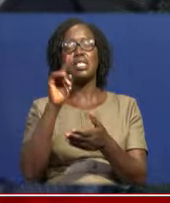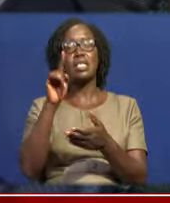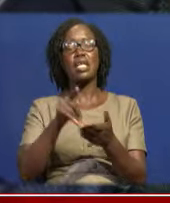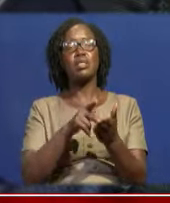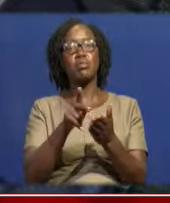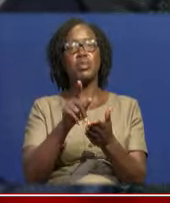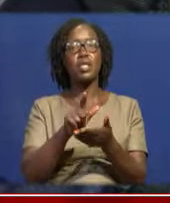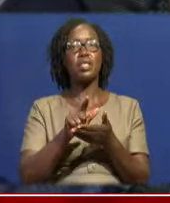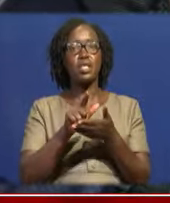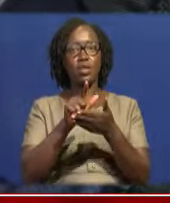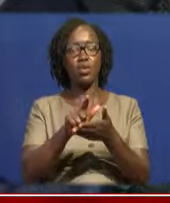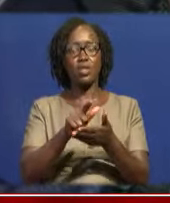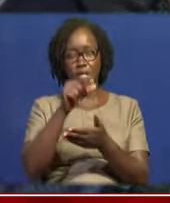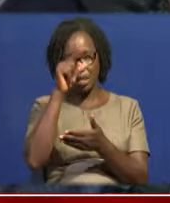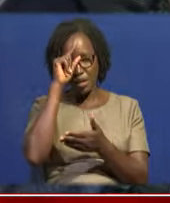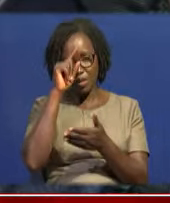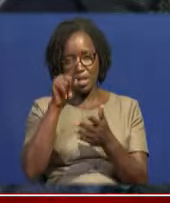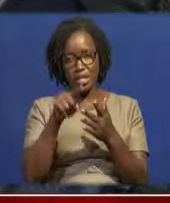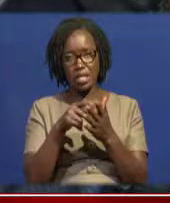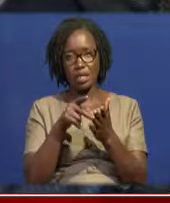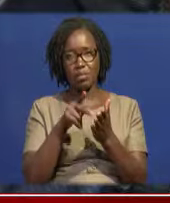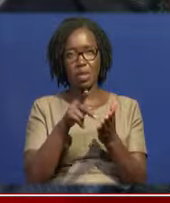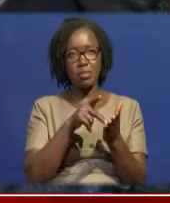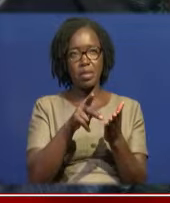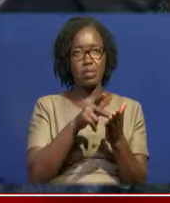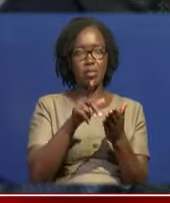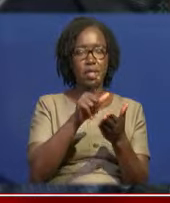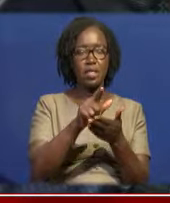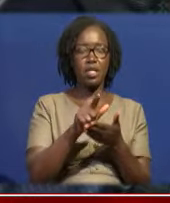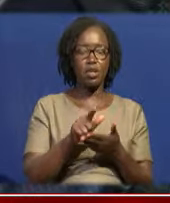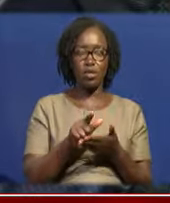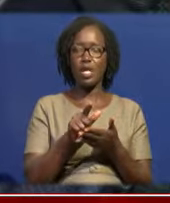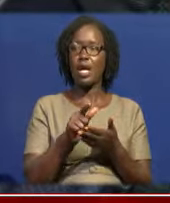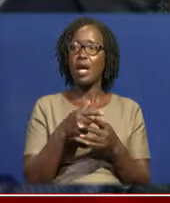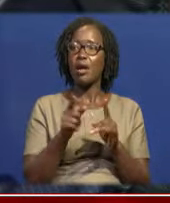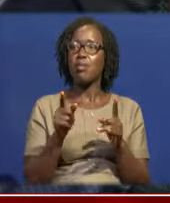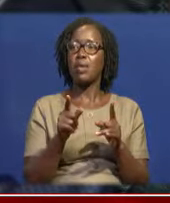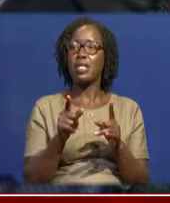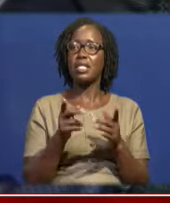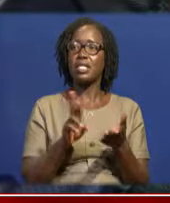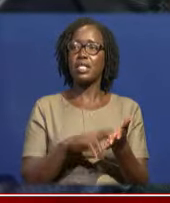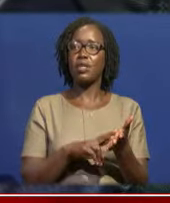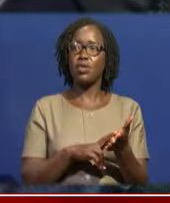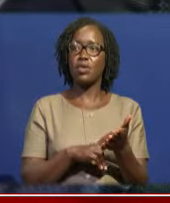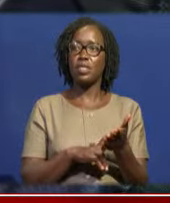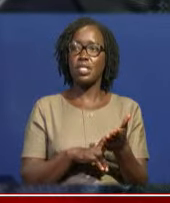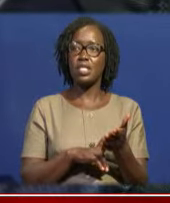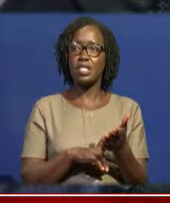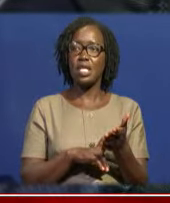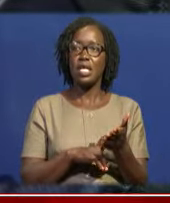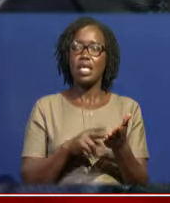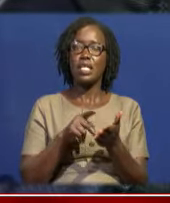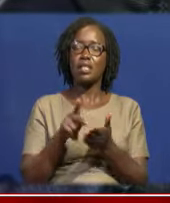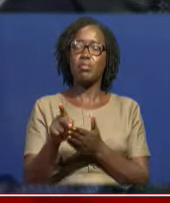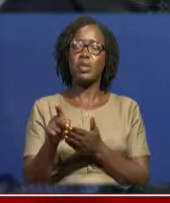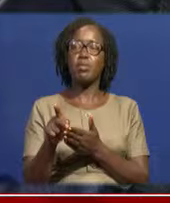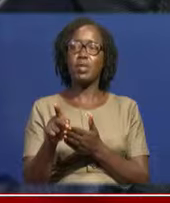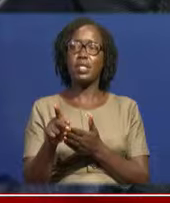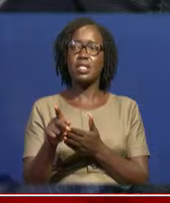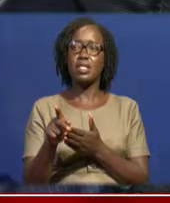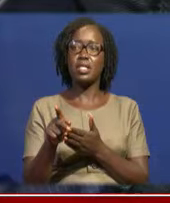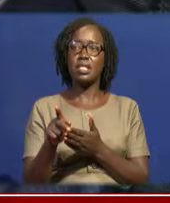the loan, the government started repaying the loan, but records the repayment as